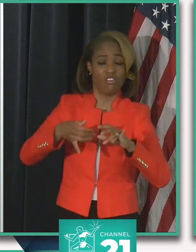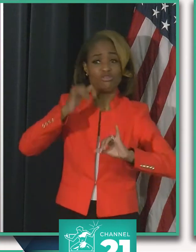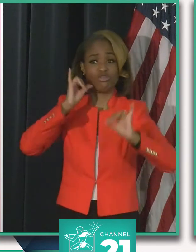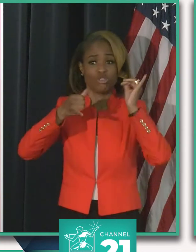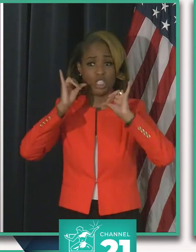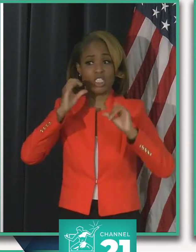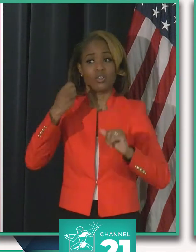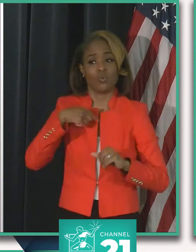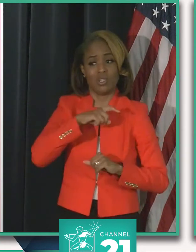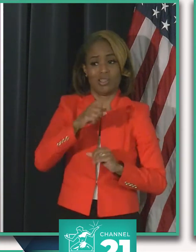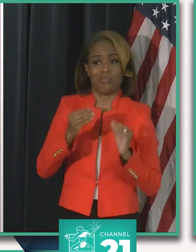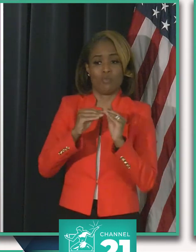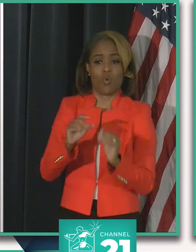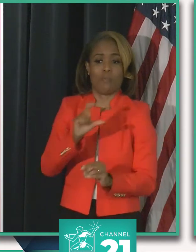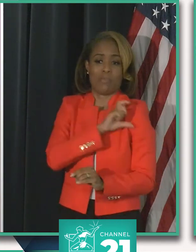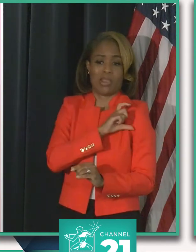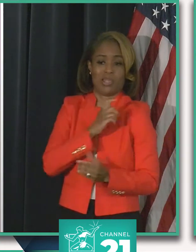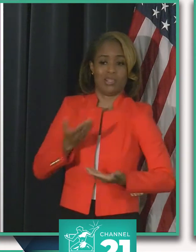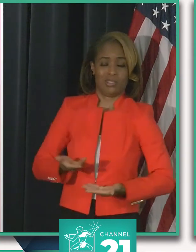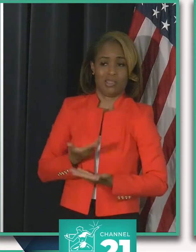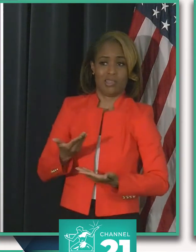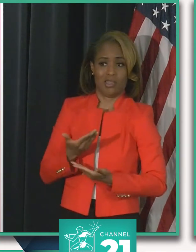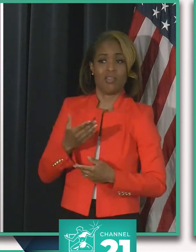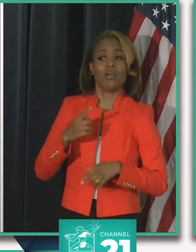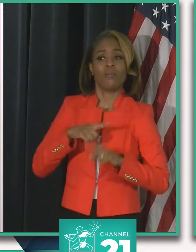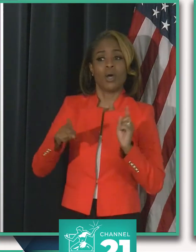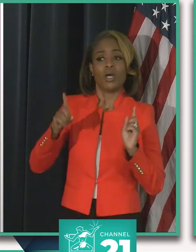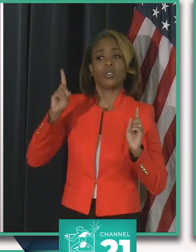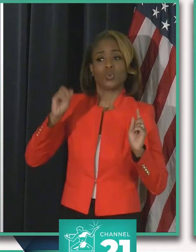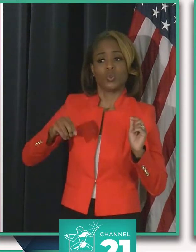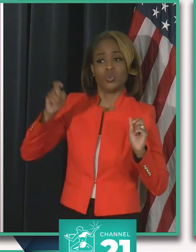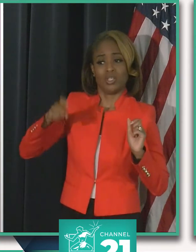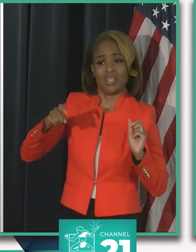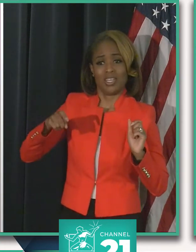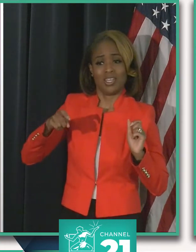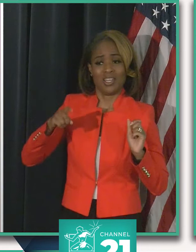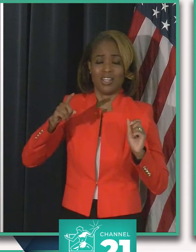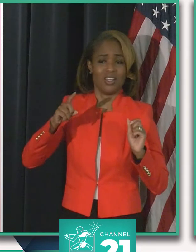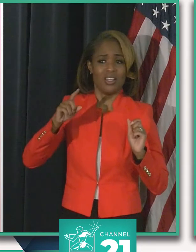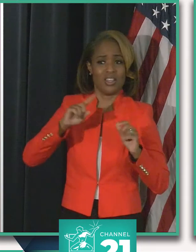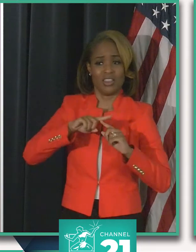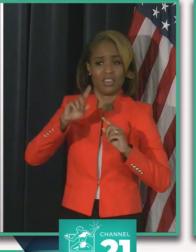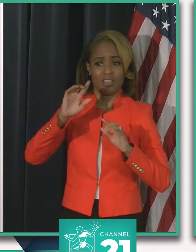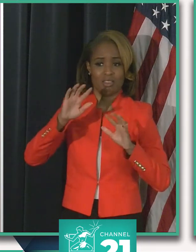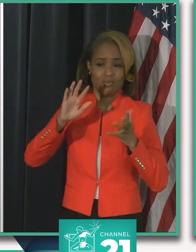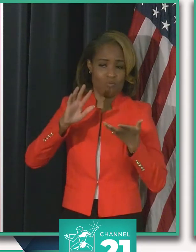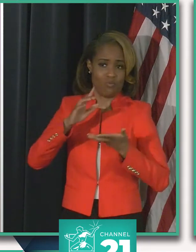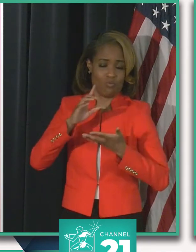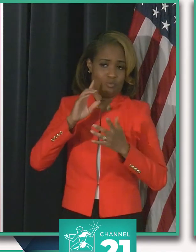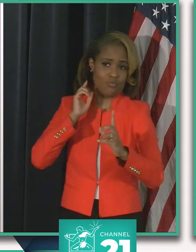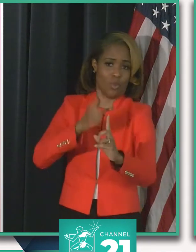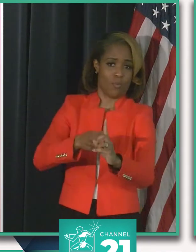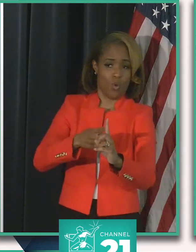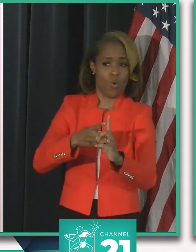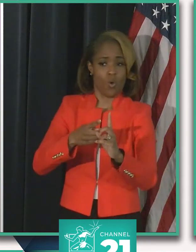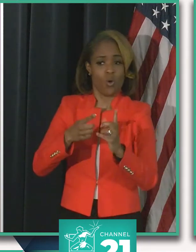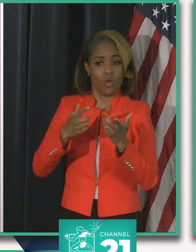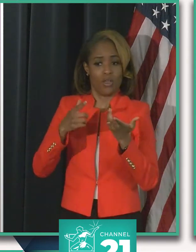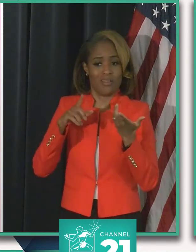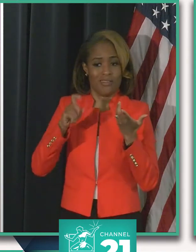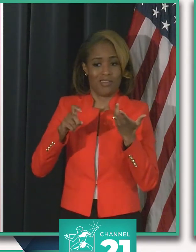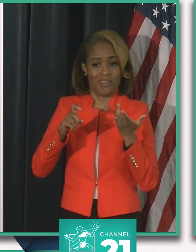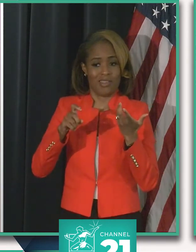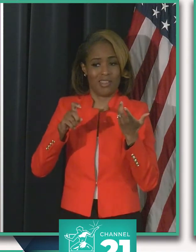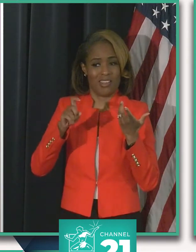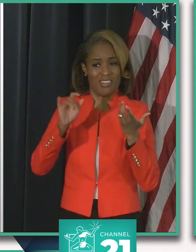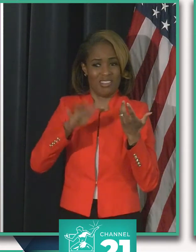we need more policemen over here. But we do need, Mayor, the whole issue of the whole thing, when we need this